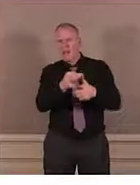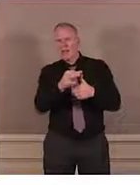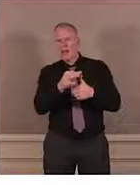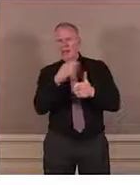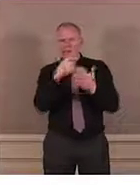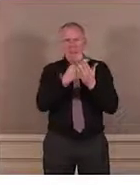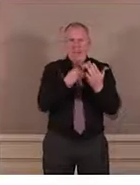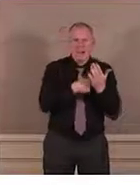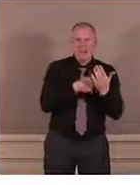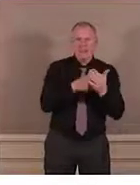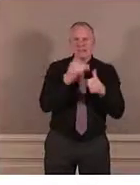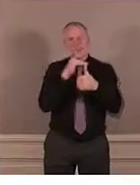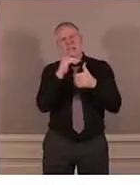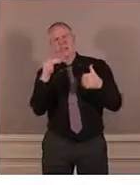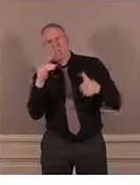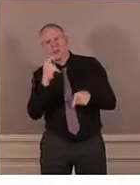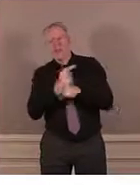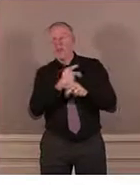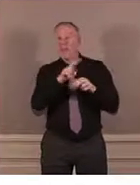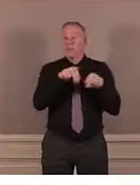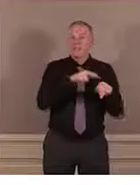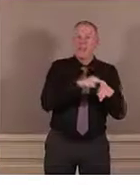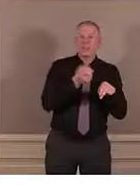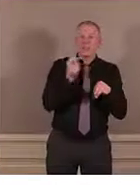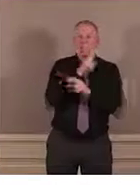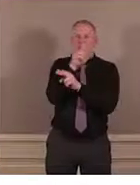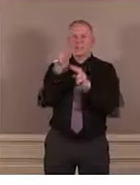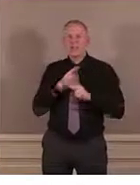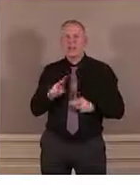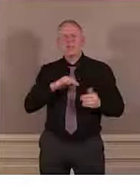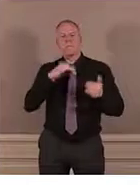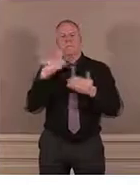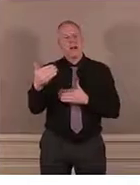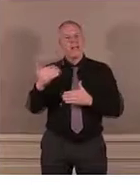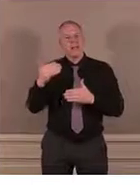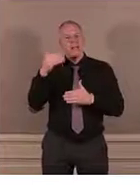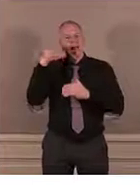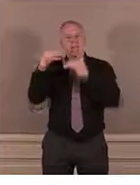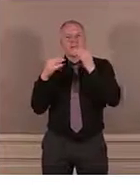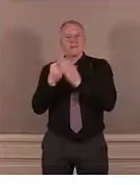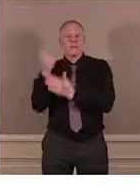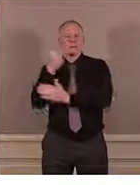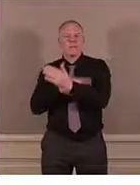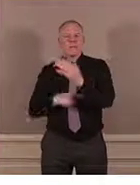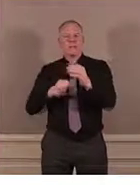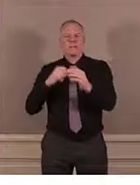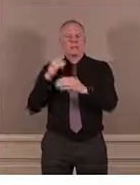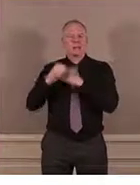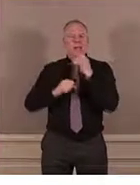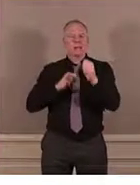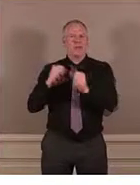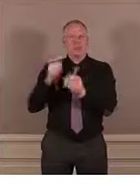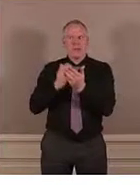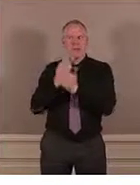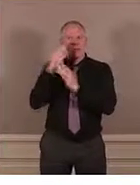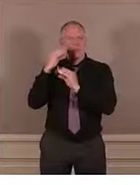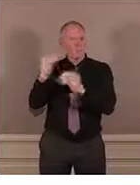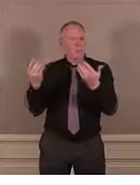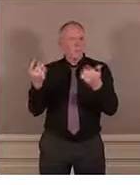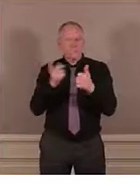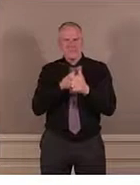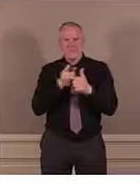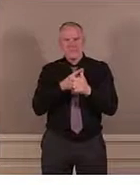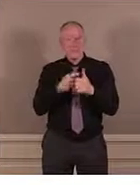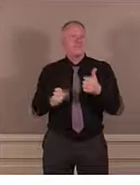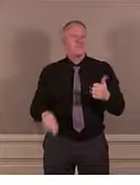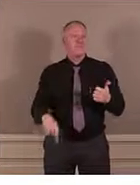exist nationally and internationally in educational provision for adults with disabilities in day services after they leave school? And what are the